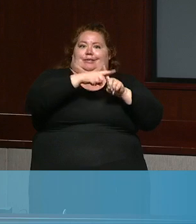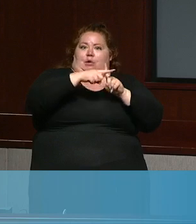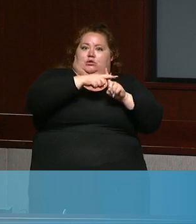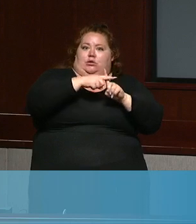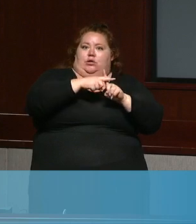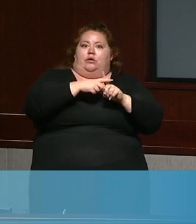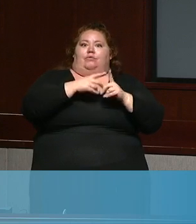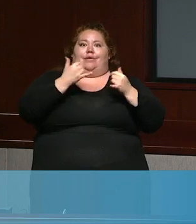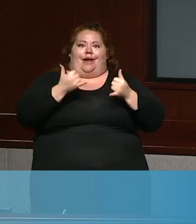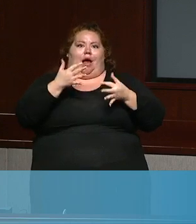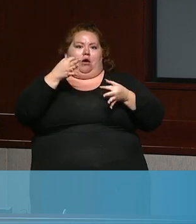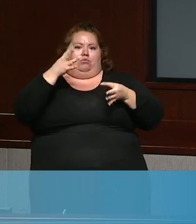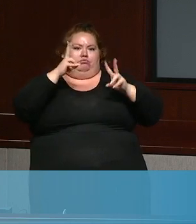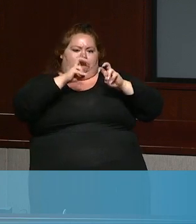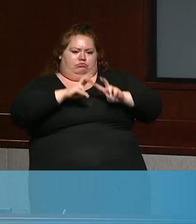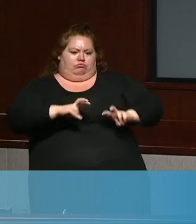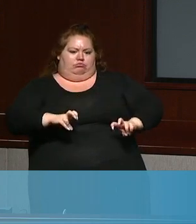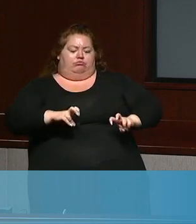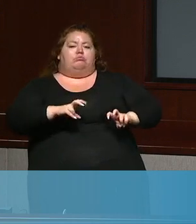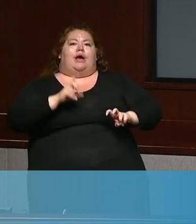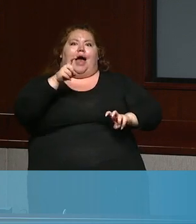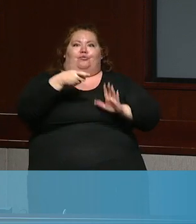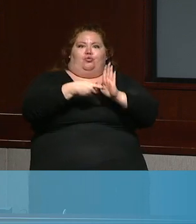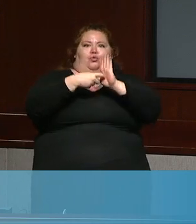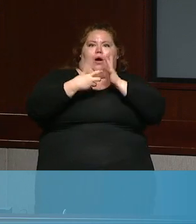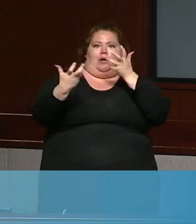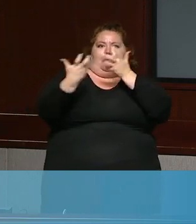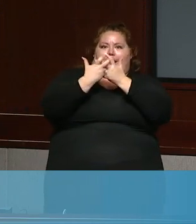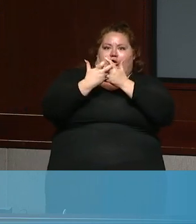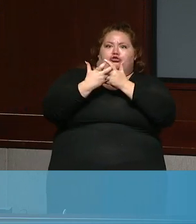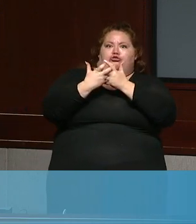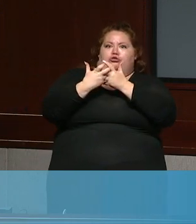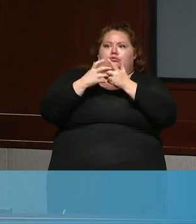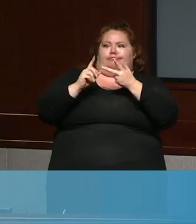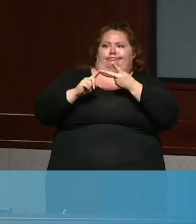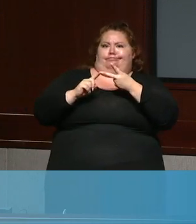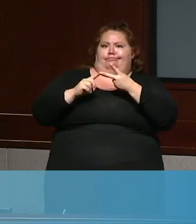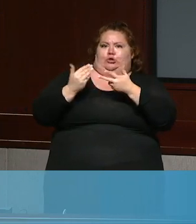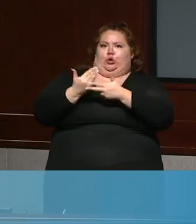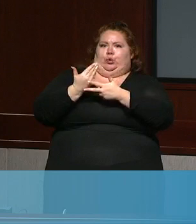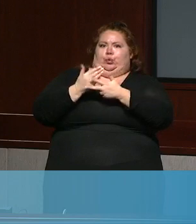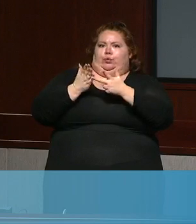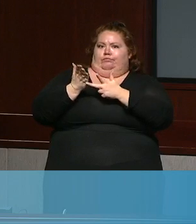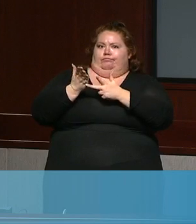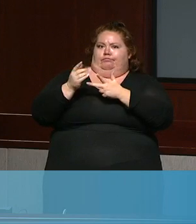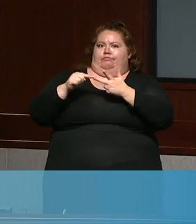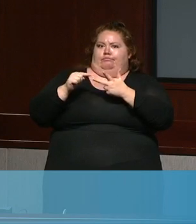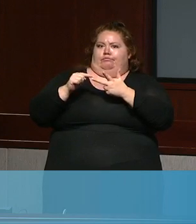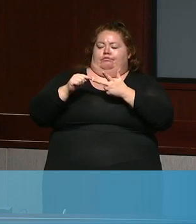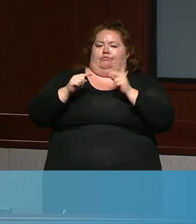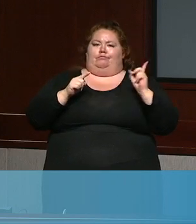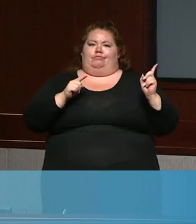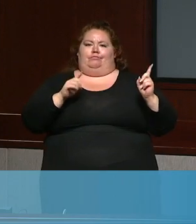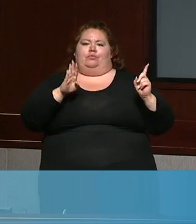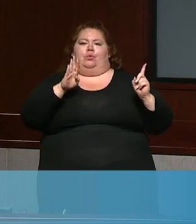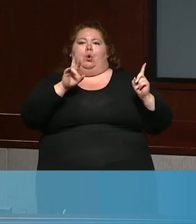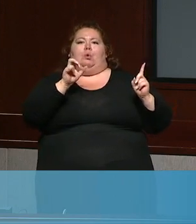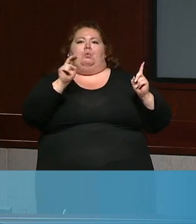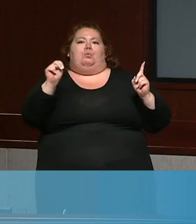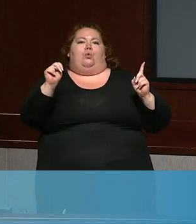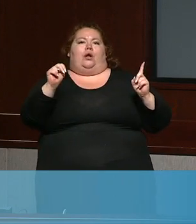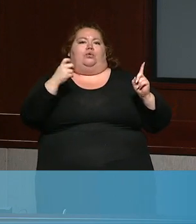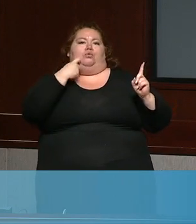being judged and being required to meet. This is in line with Ms. Kerrigan's earlier comments.